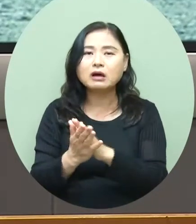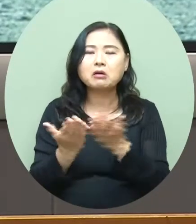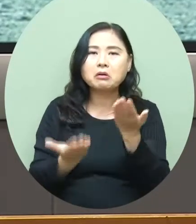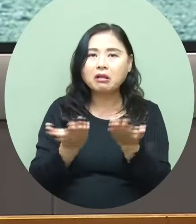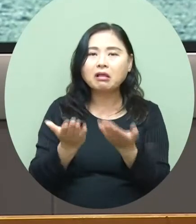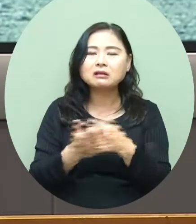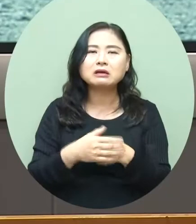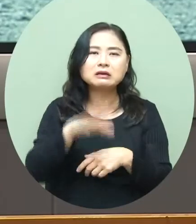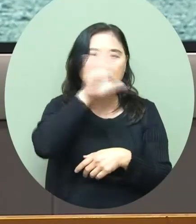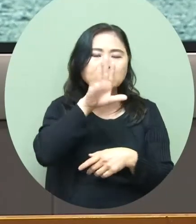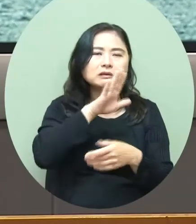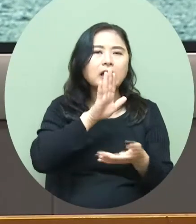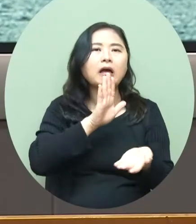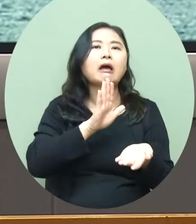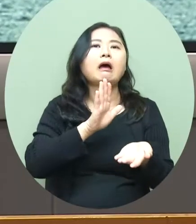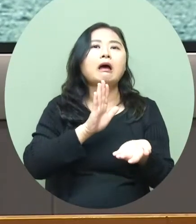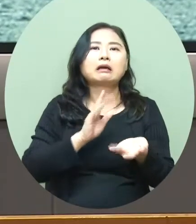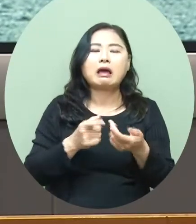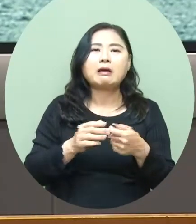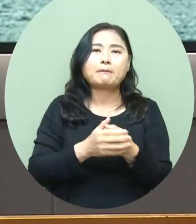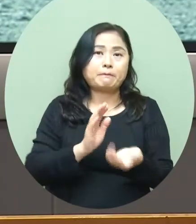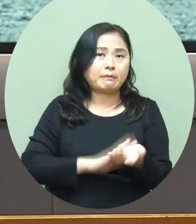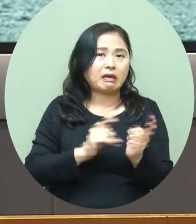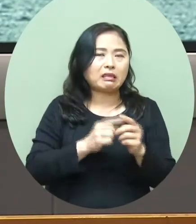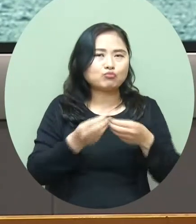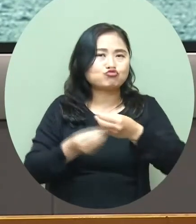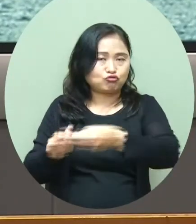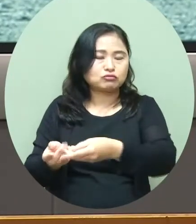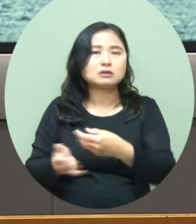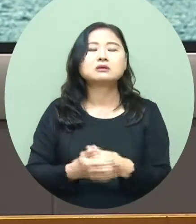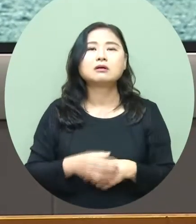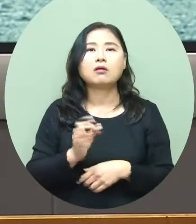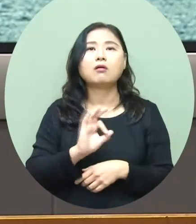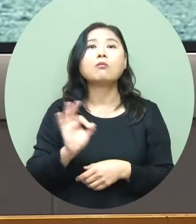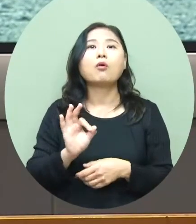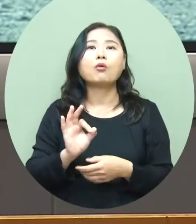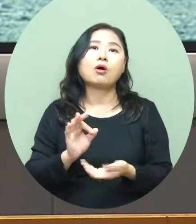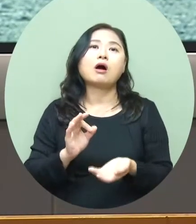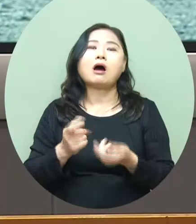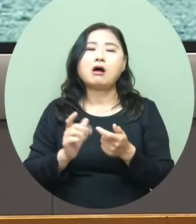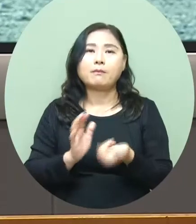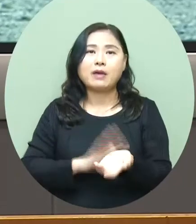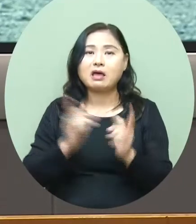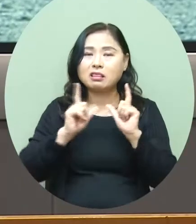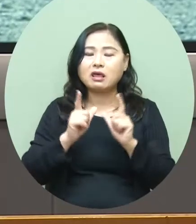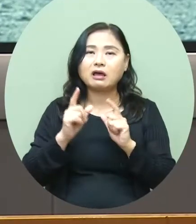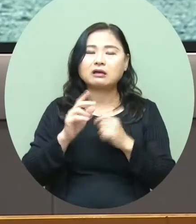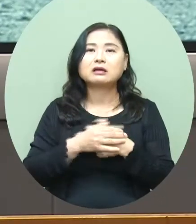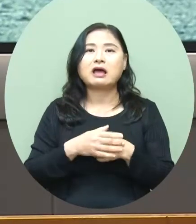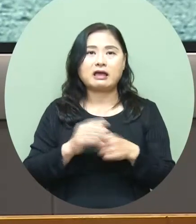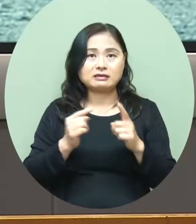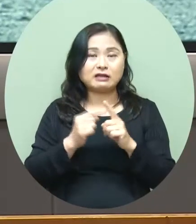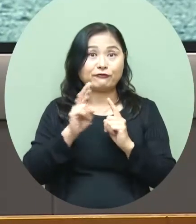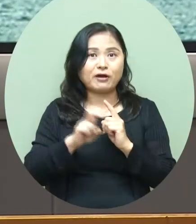admission, we find out that the cases probably came from some silent carriers. It's a good sign that we